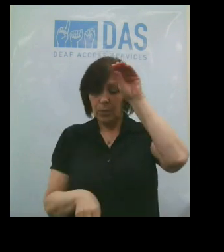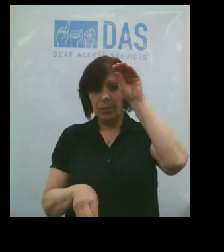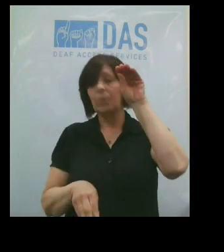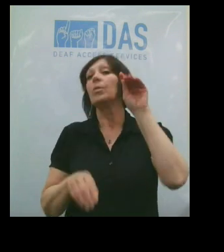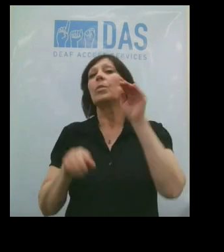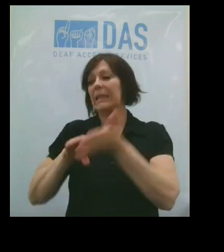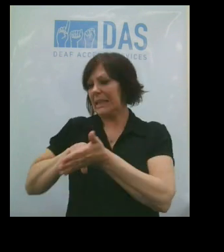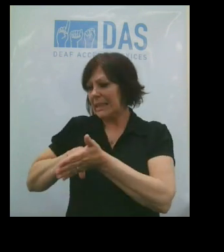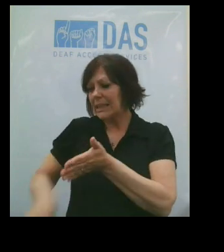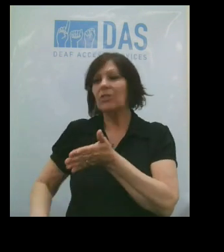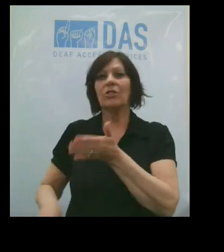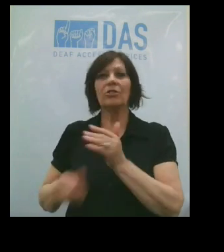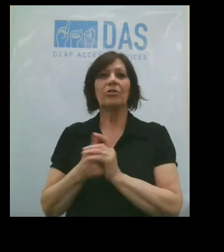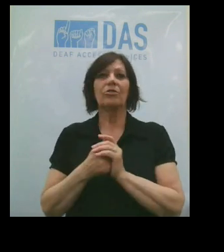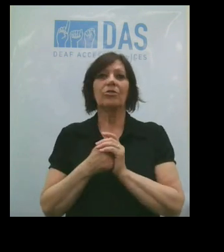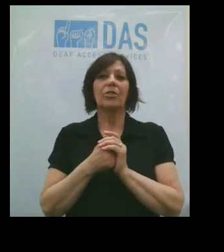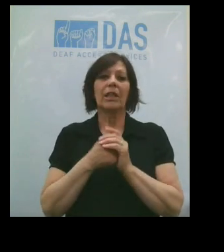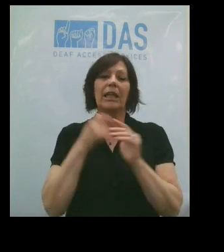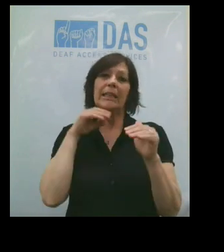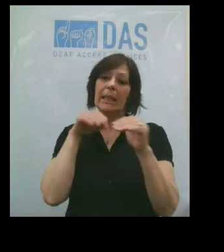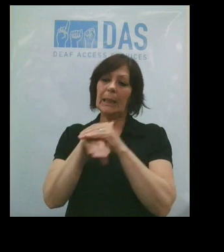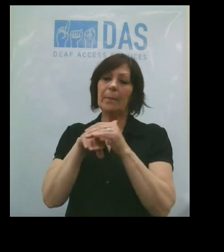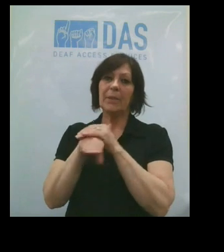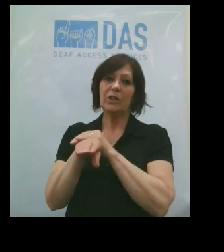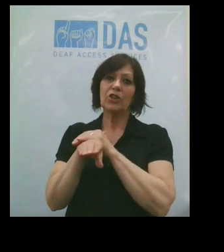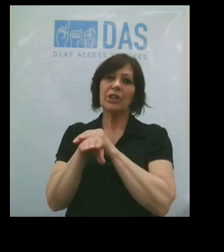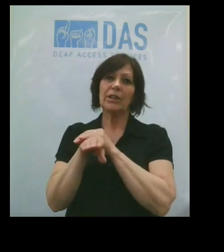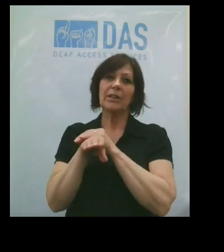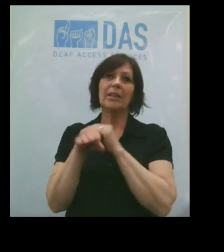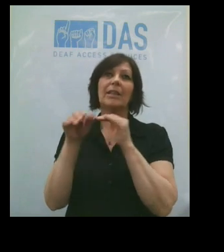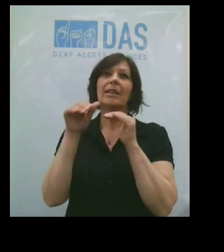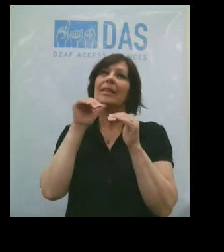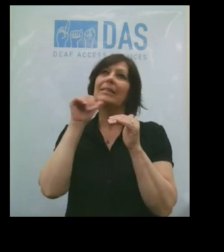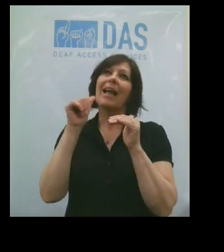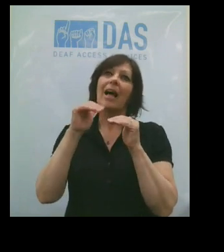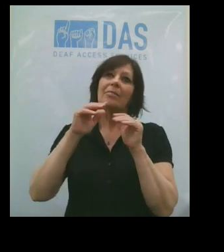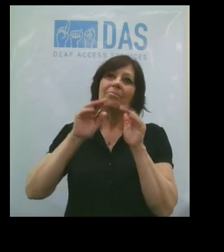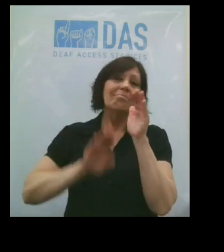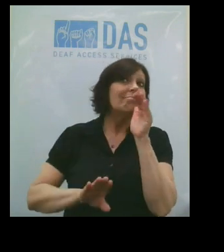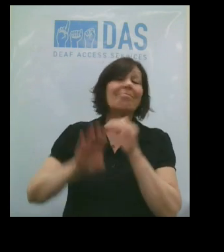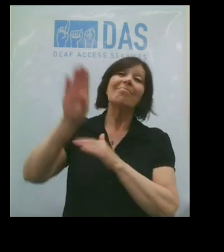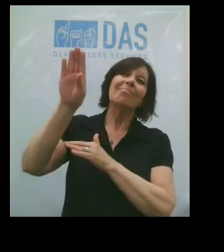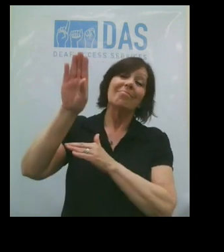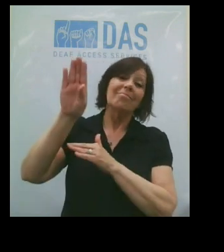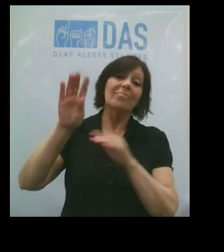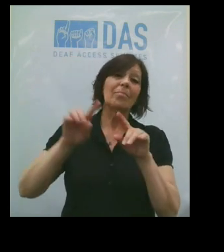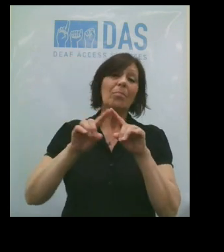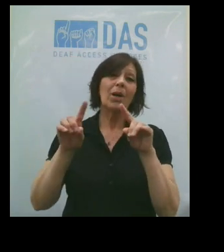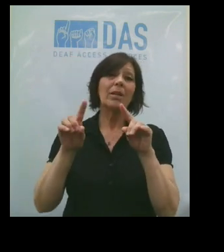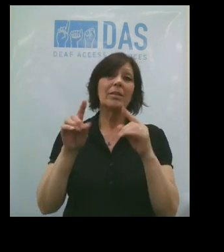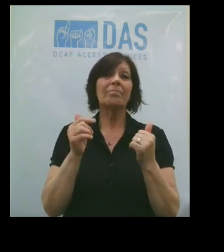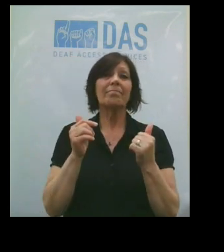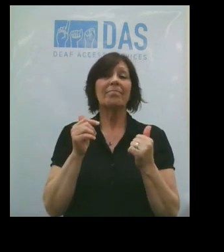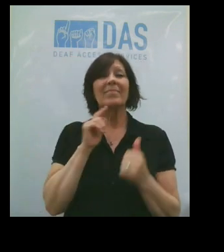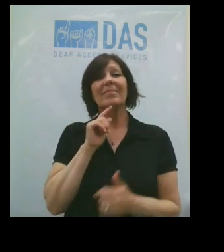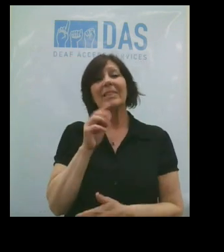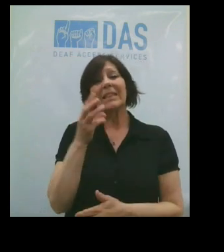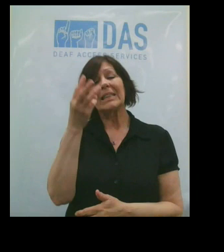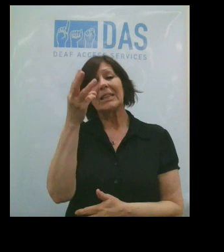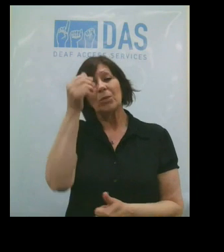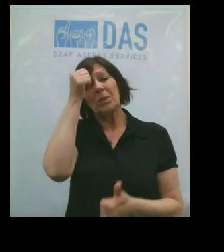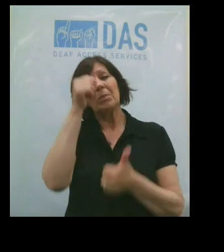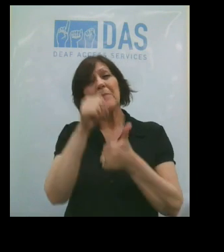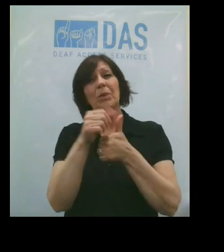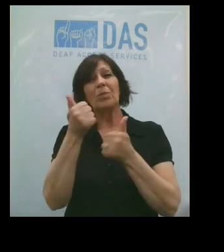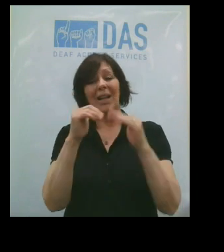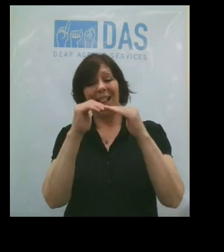big discharge numbers, and the admissions are not as bad. They're certainly a little higher than we'd like. There's 16, and remember, you want to